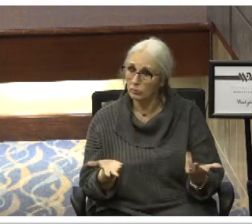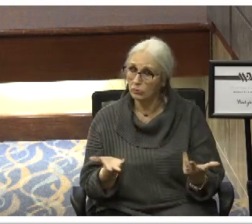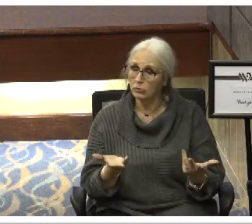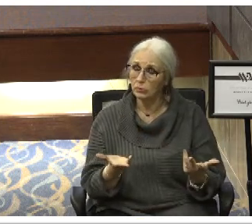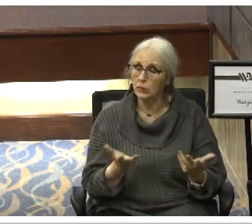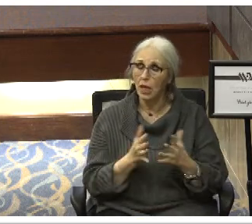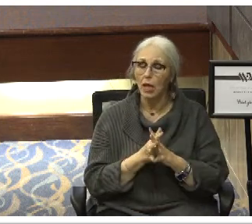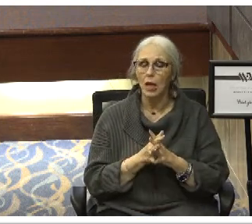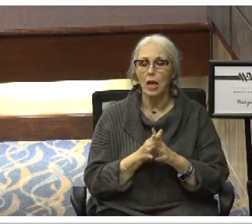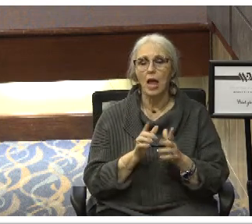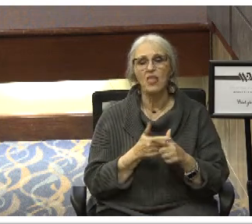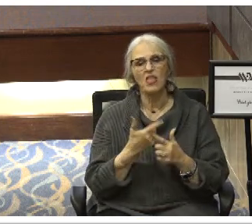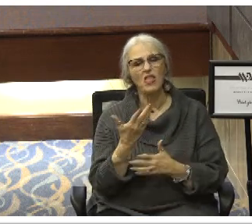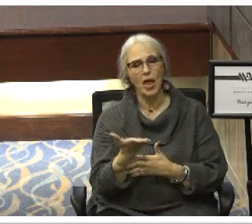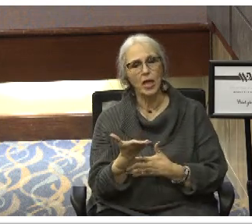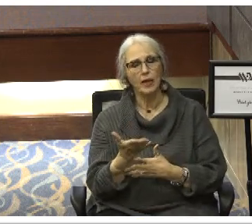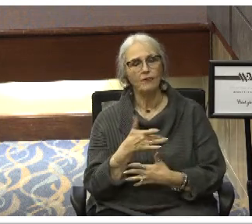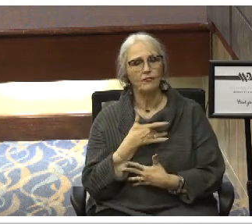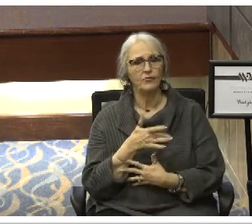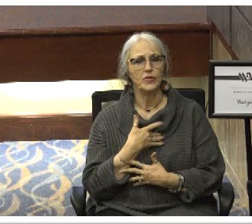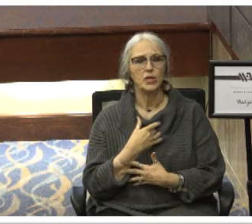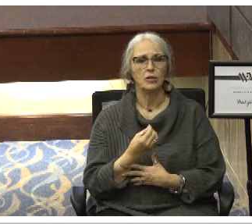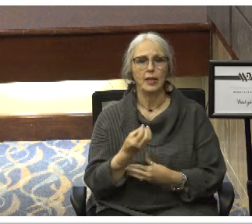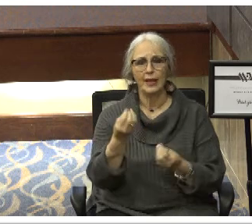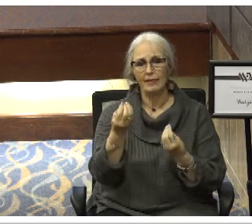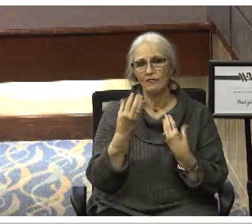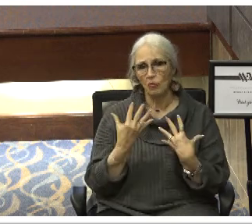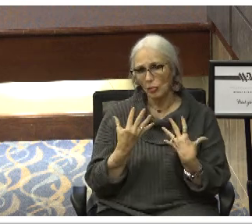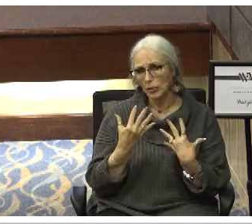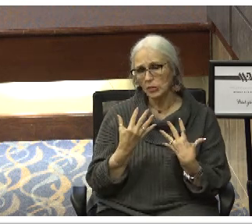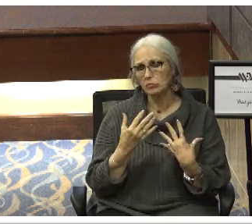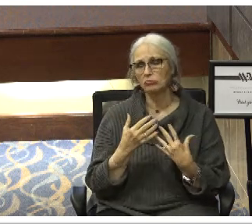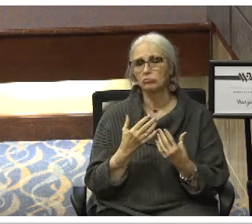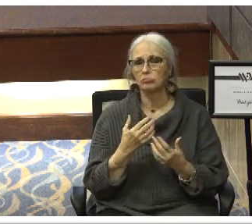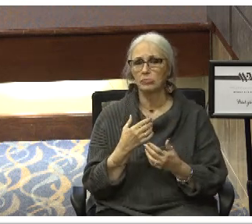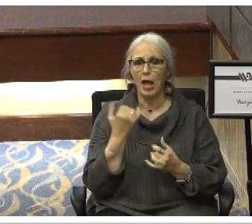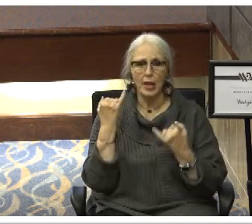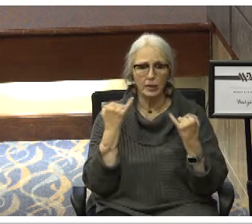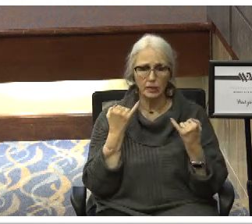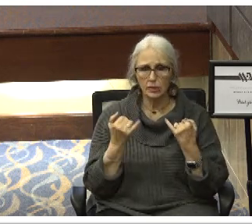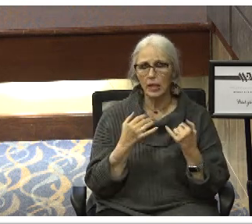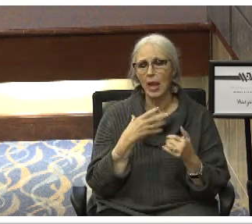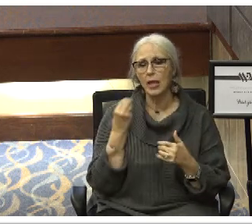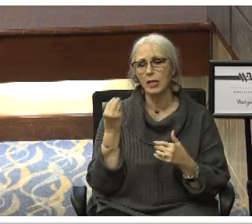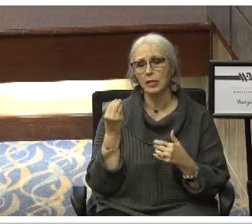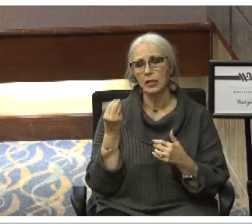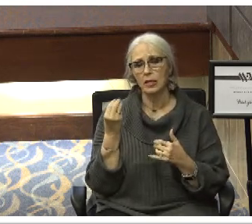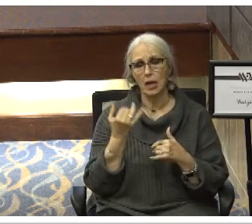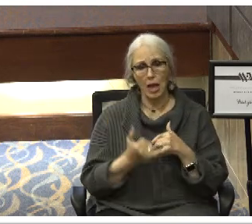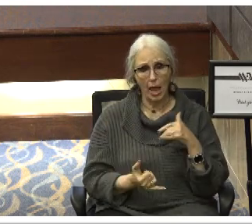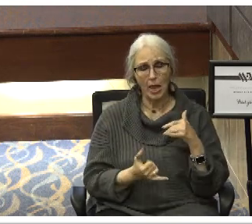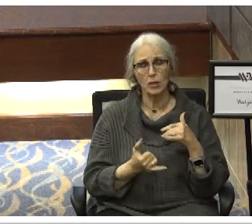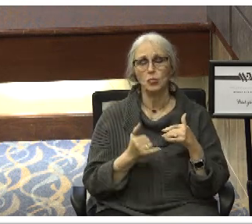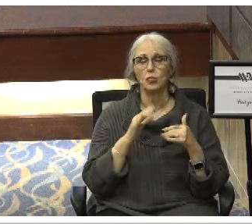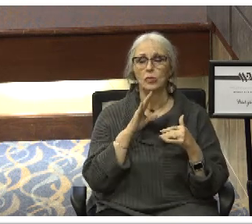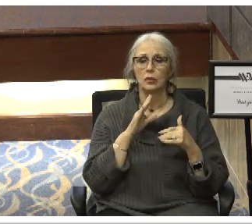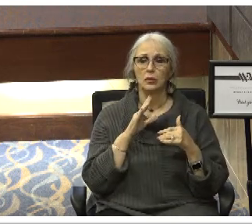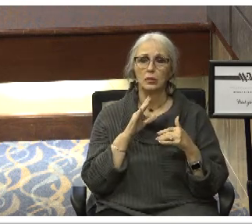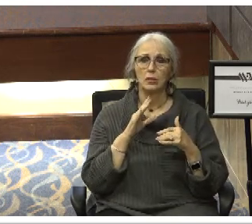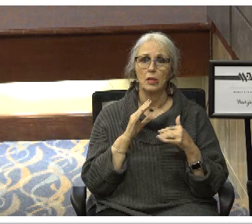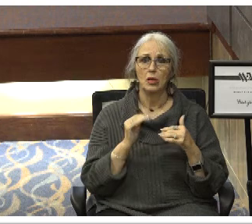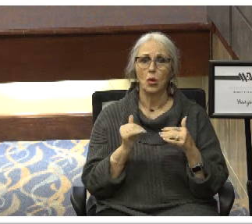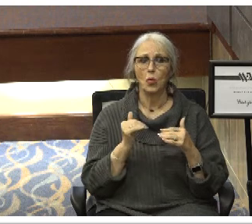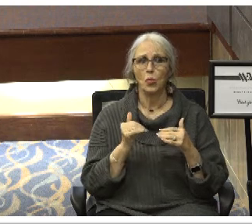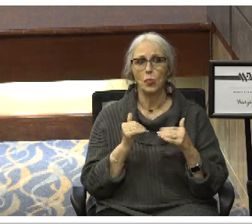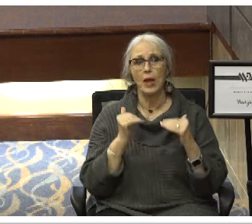that they can really have a say and input in this process. And then lastly, we'll advance one of the options